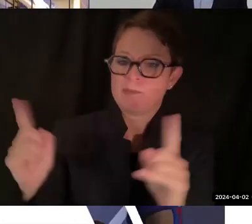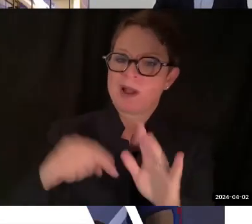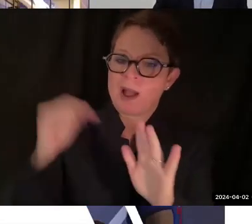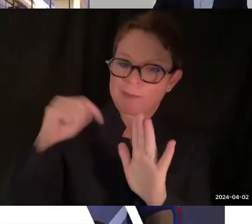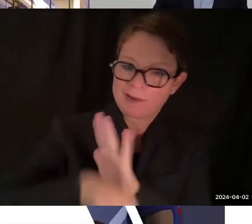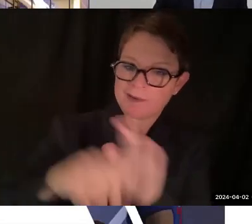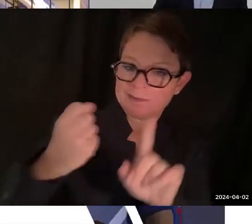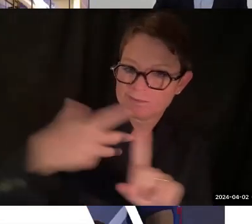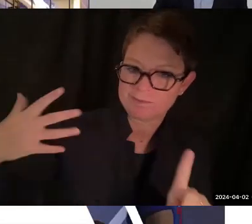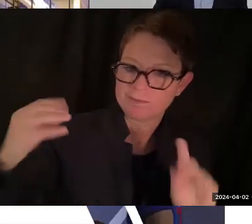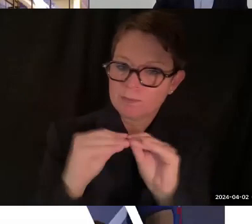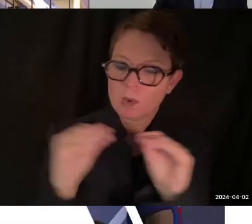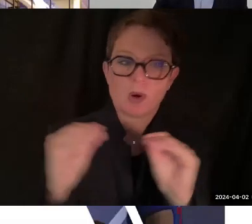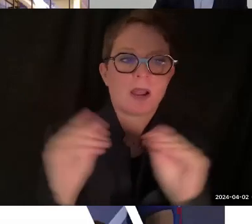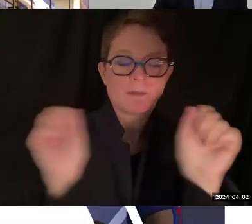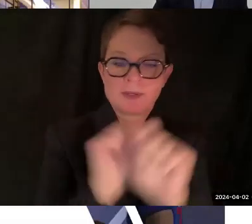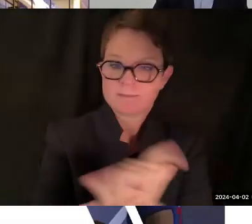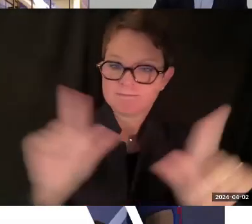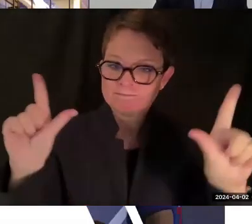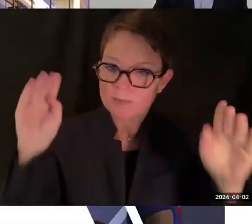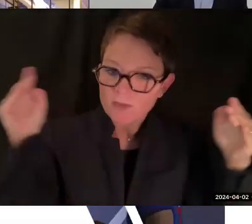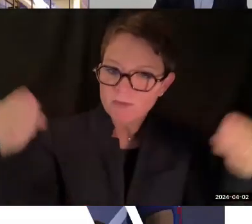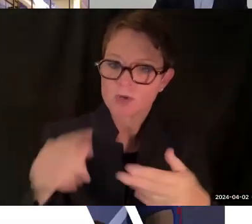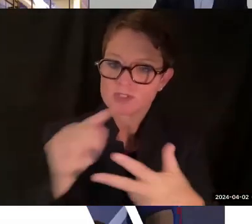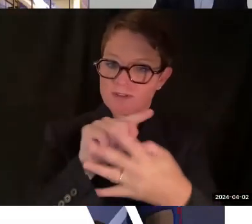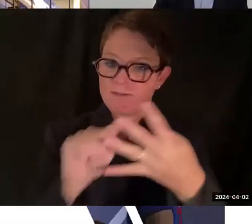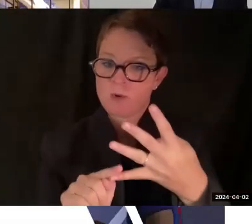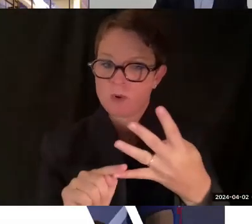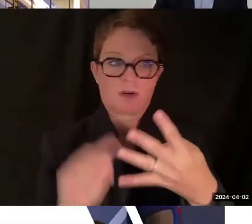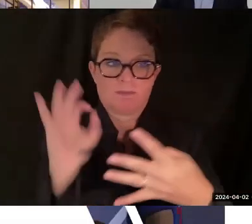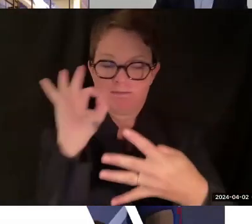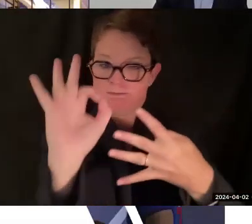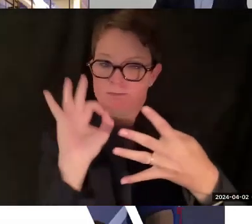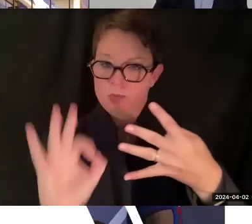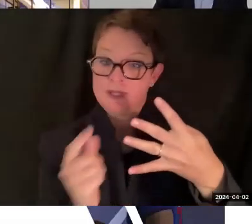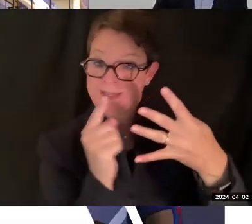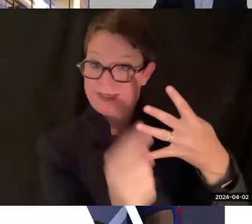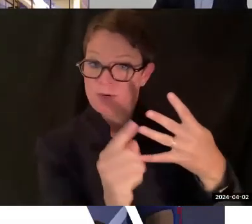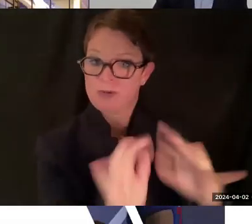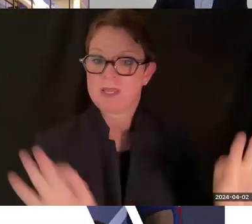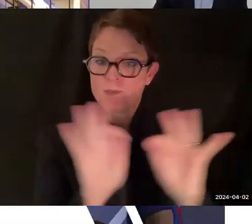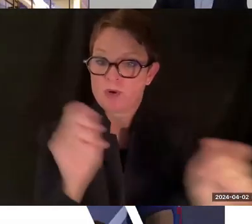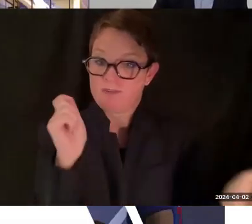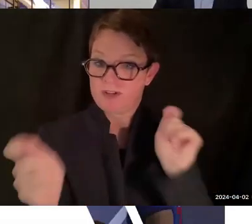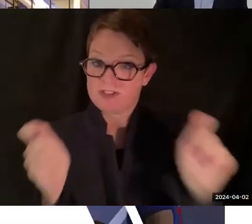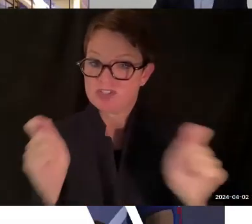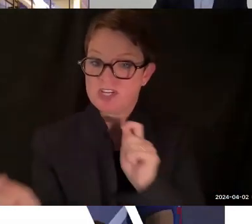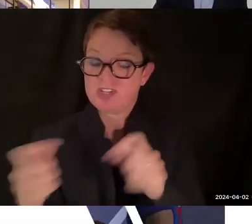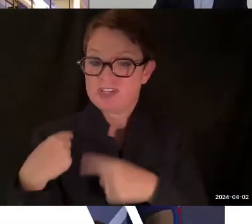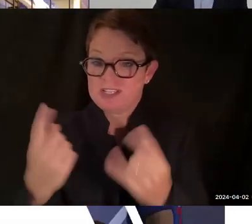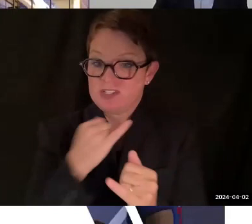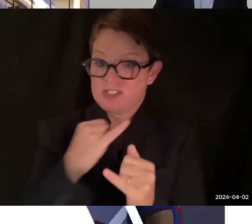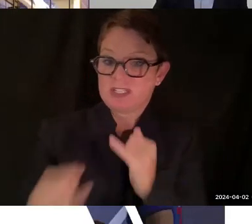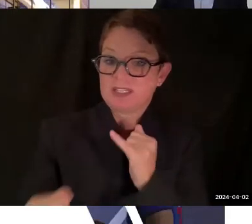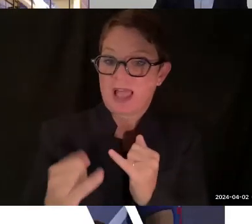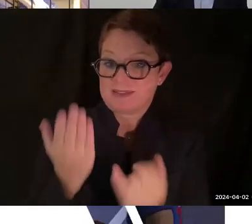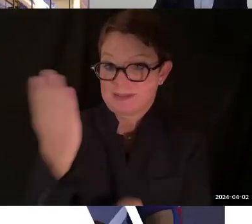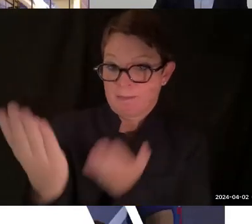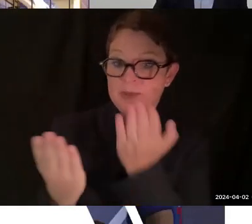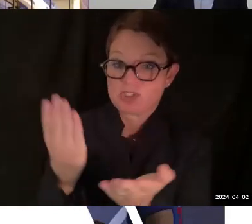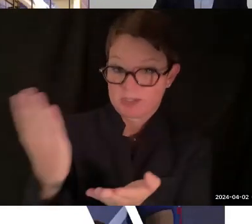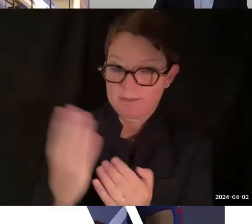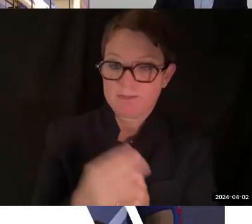to zoom in a little bit on the 4 bullets that are here that are really relevant to the changes since our last submission.